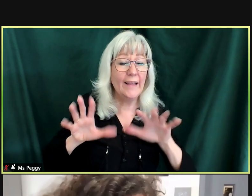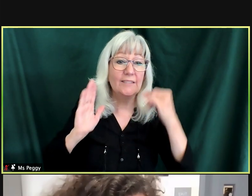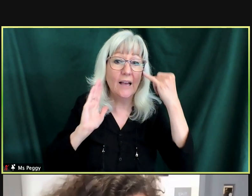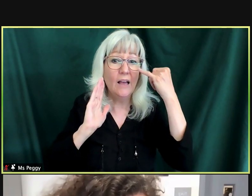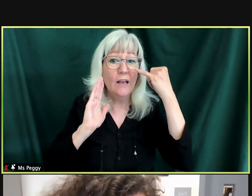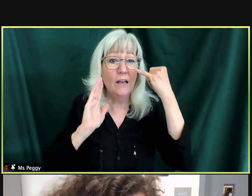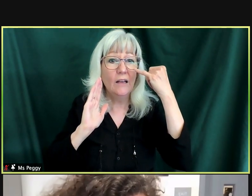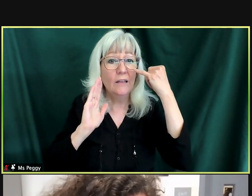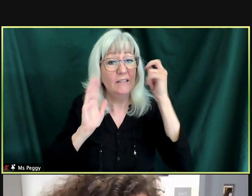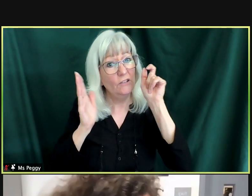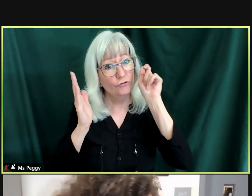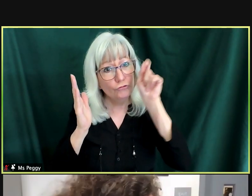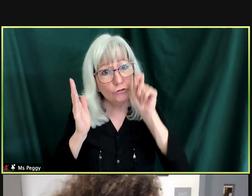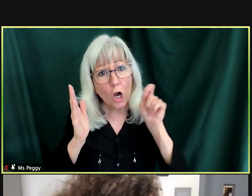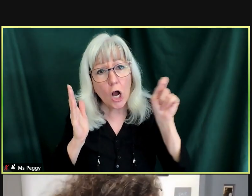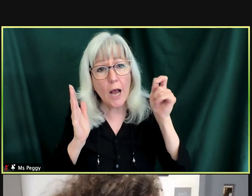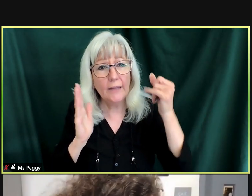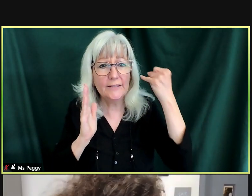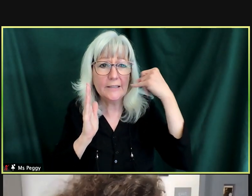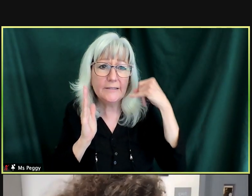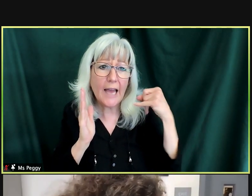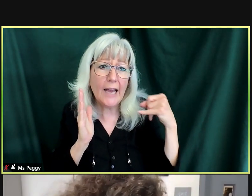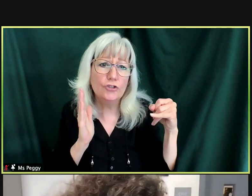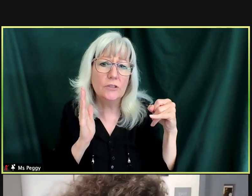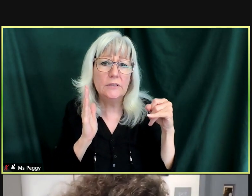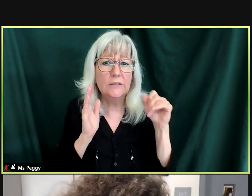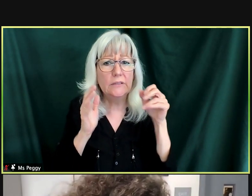dashes and lines, and we see that in his work.